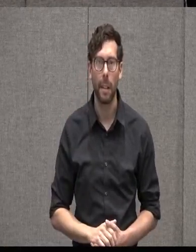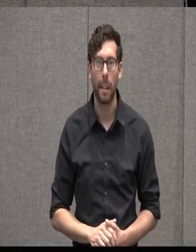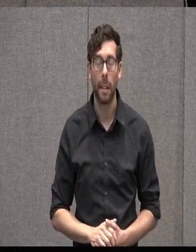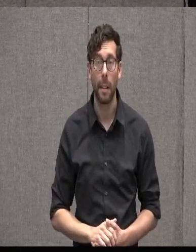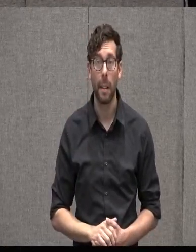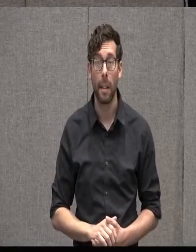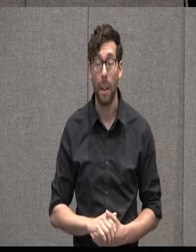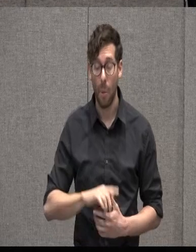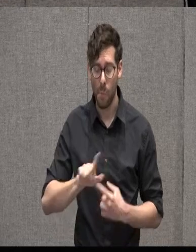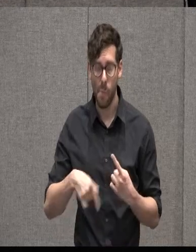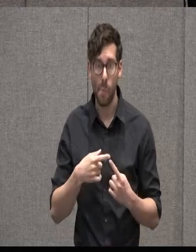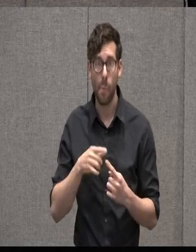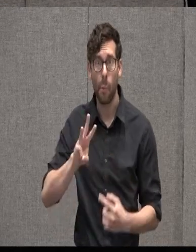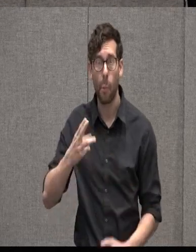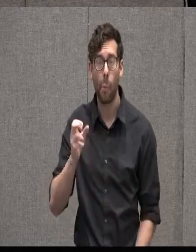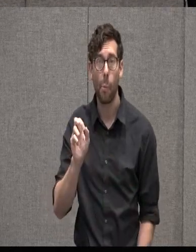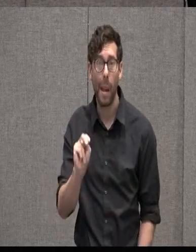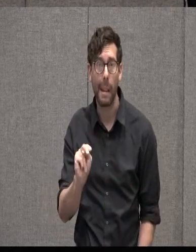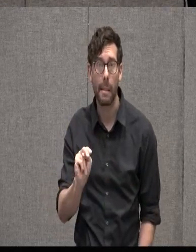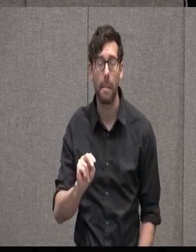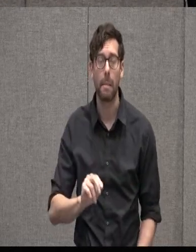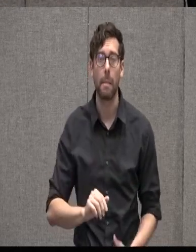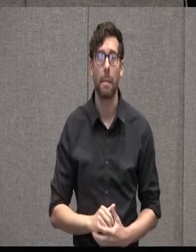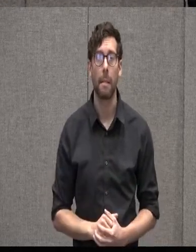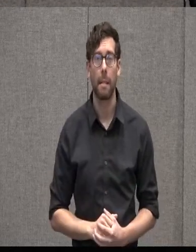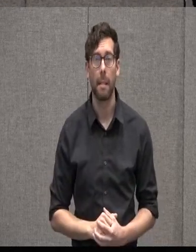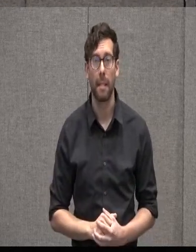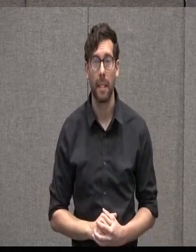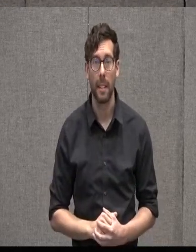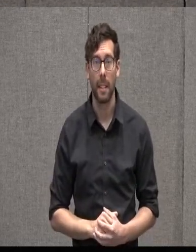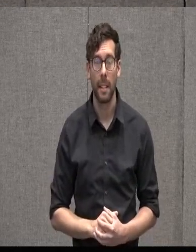How about a what-if question?